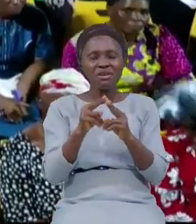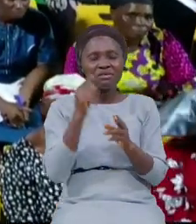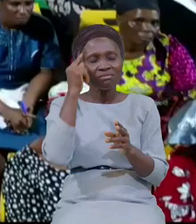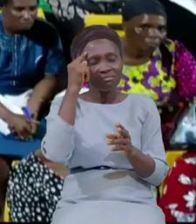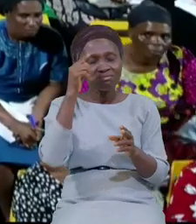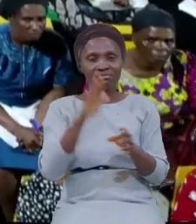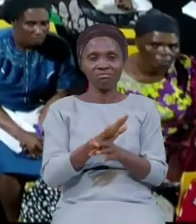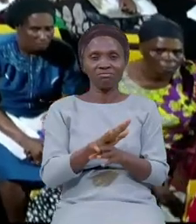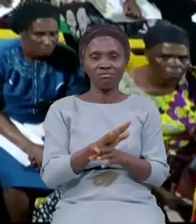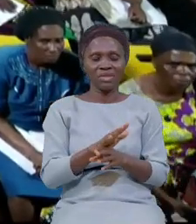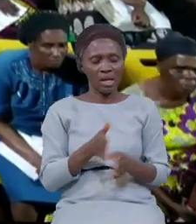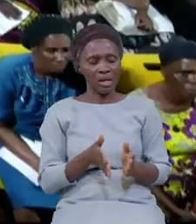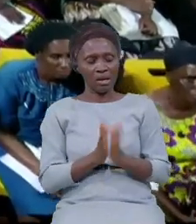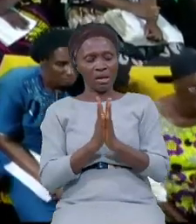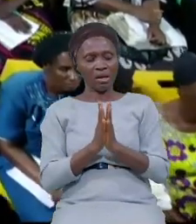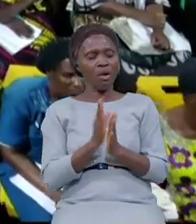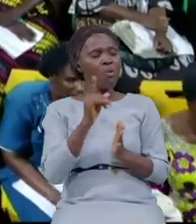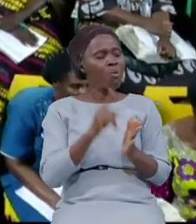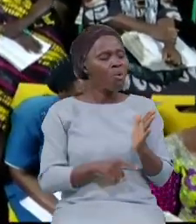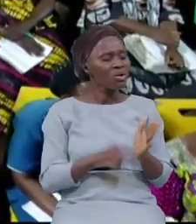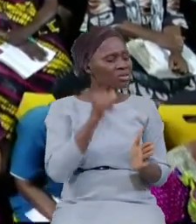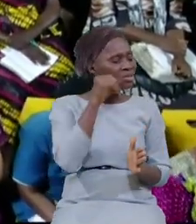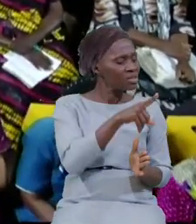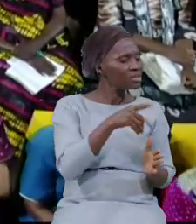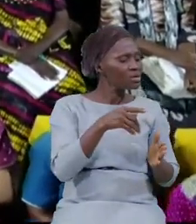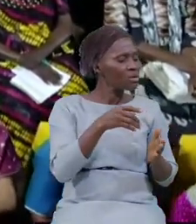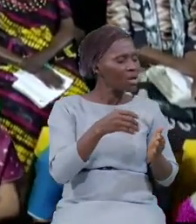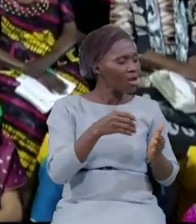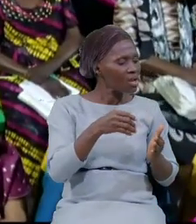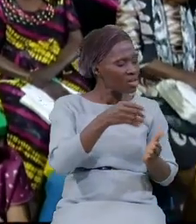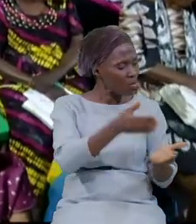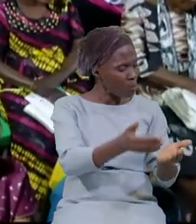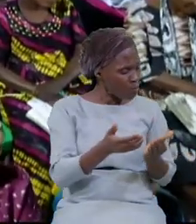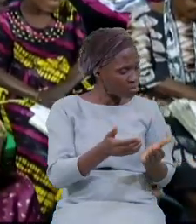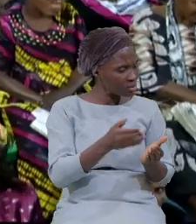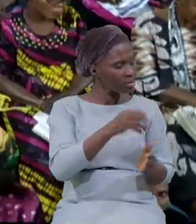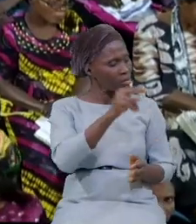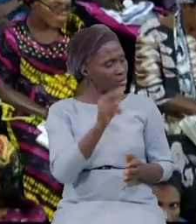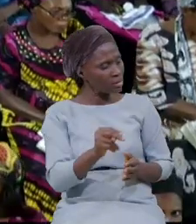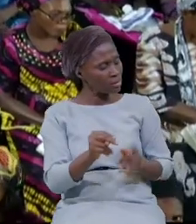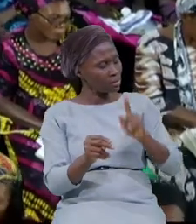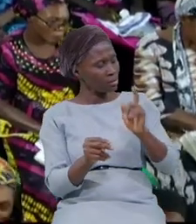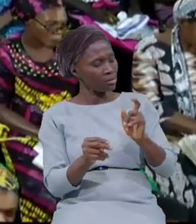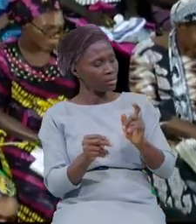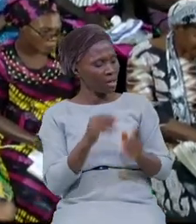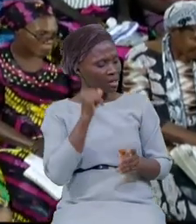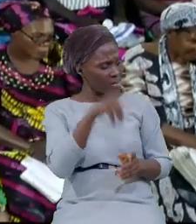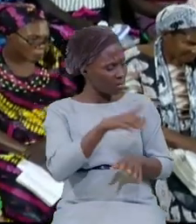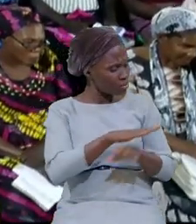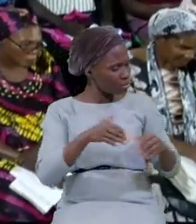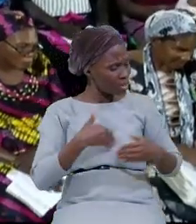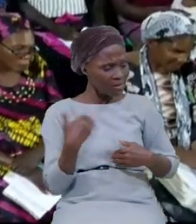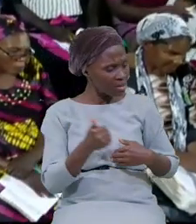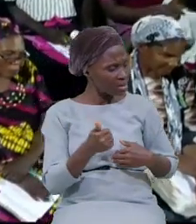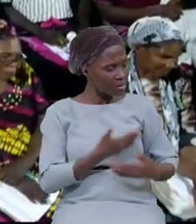What does she want? Now she doesn't have any child, and every woman desires a child. And